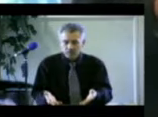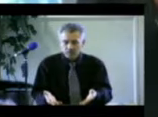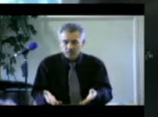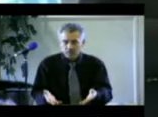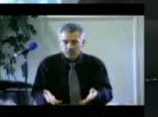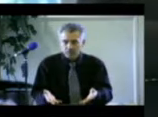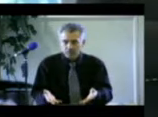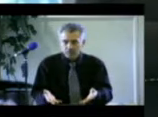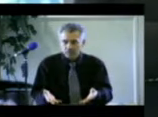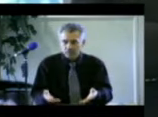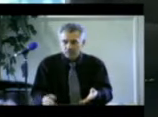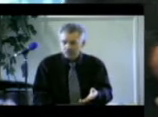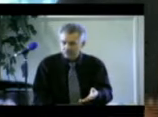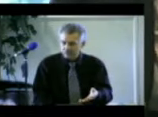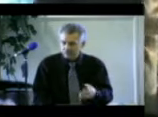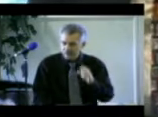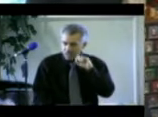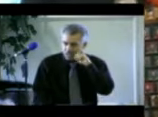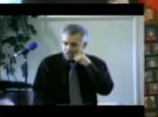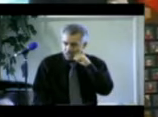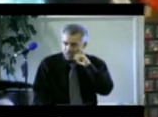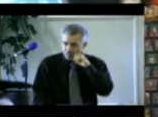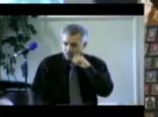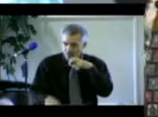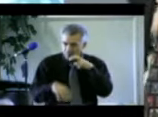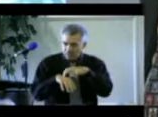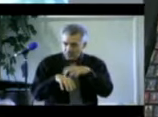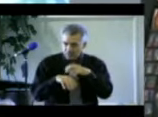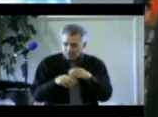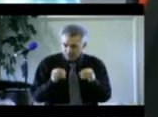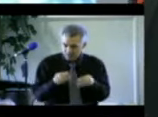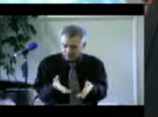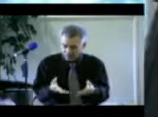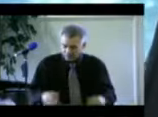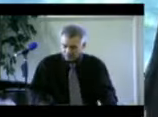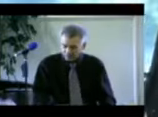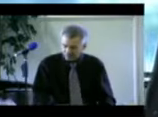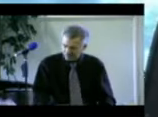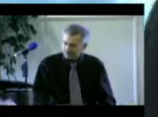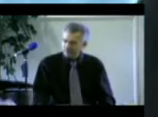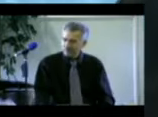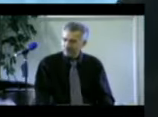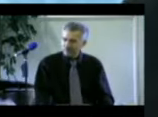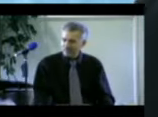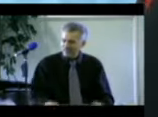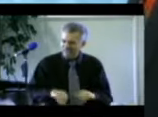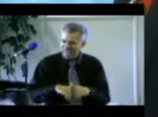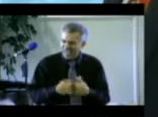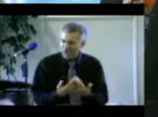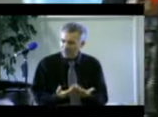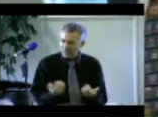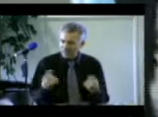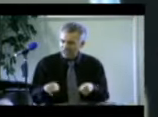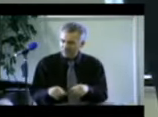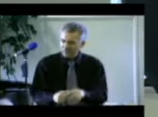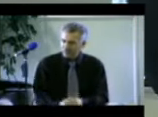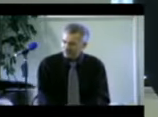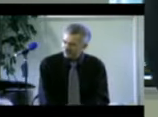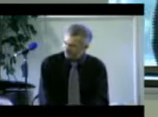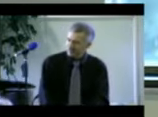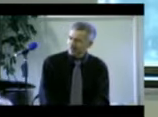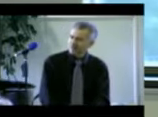carrot peelings in that in there. And I had no idea how that happened.